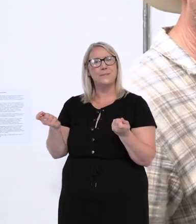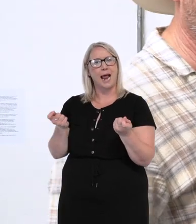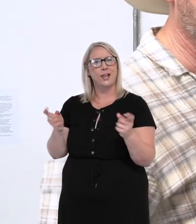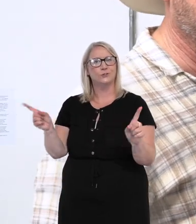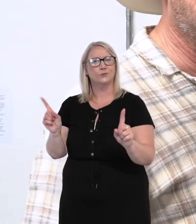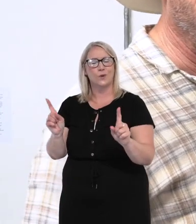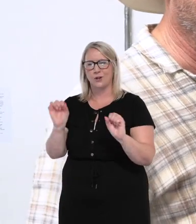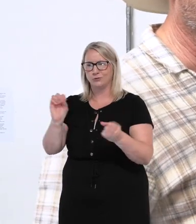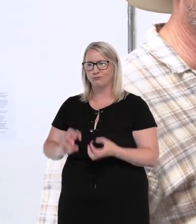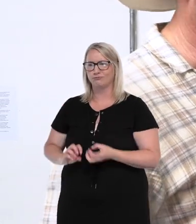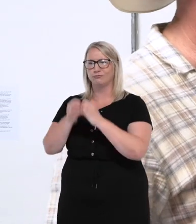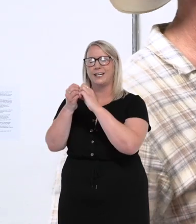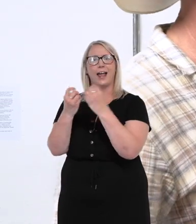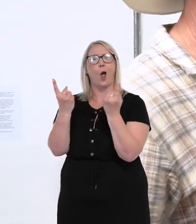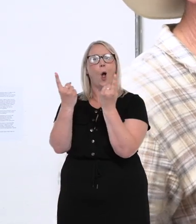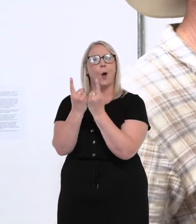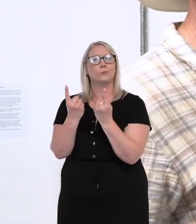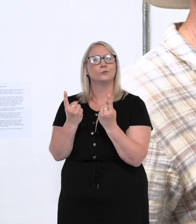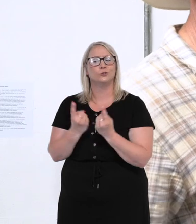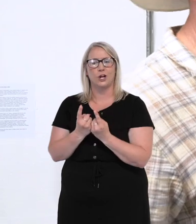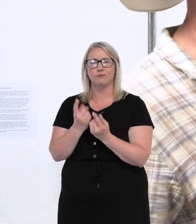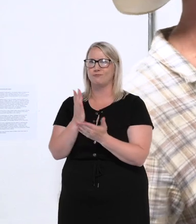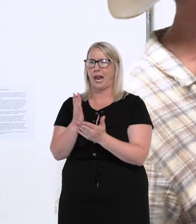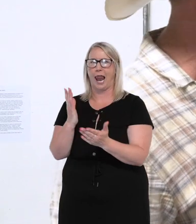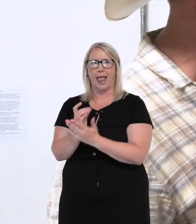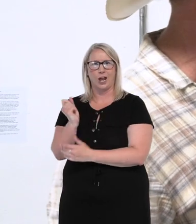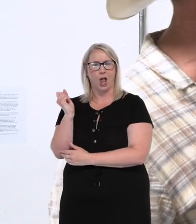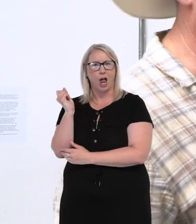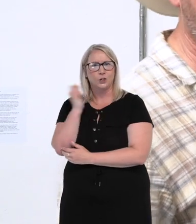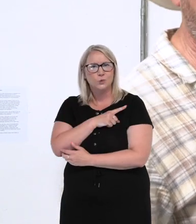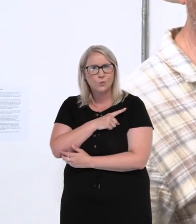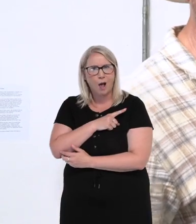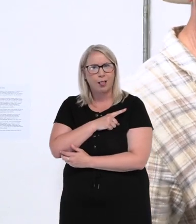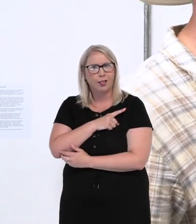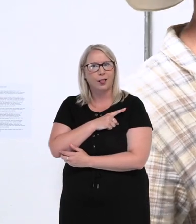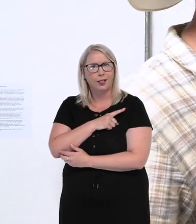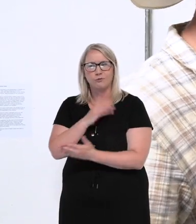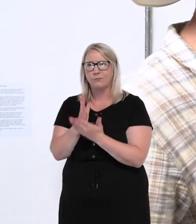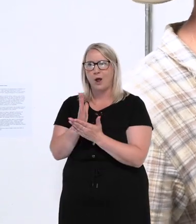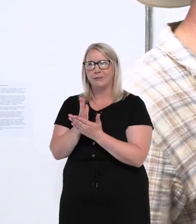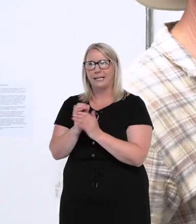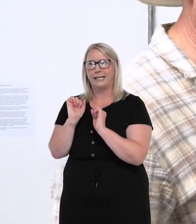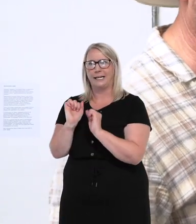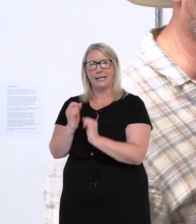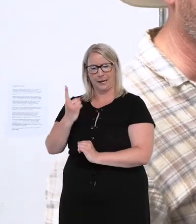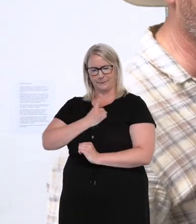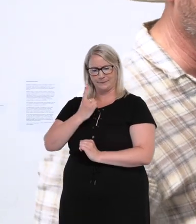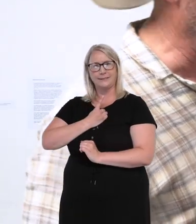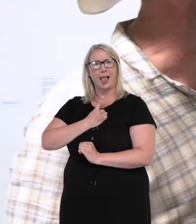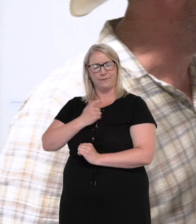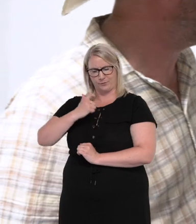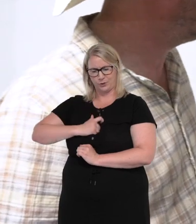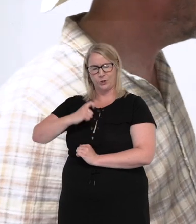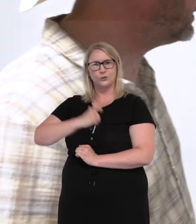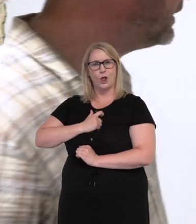to create objects that are so unusual and so personal, and in a way quite difficult to